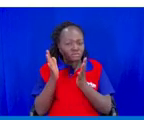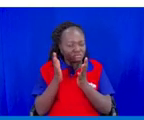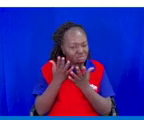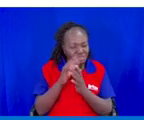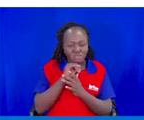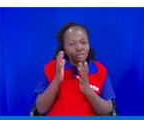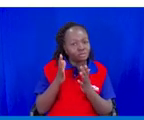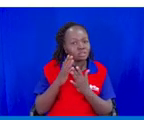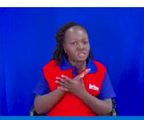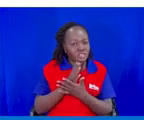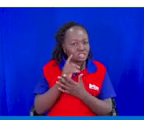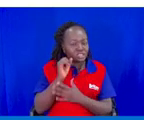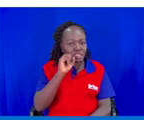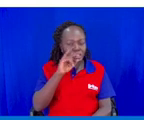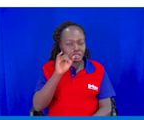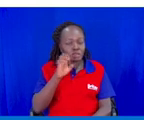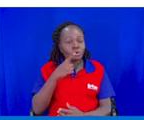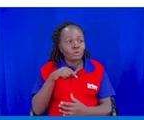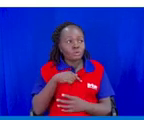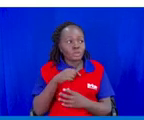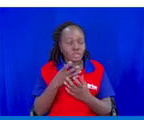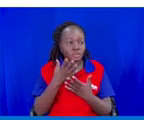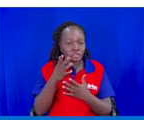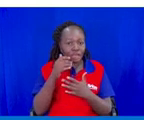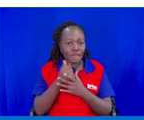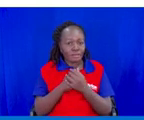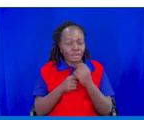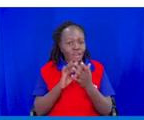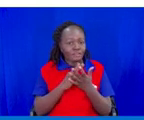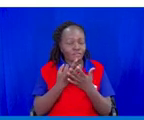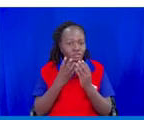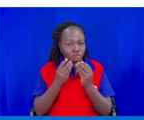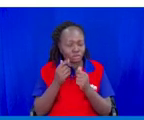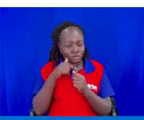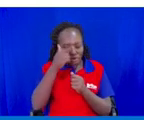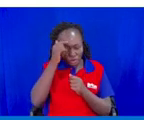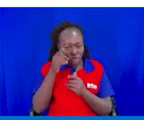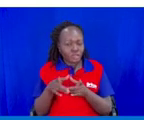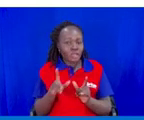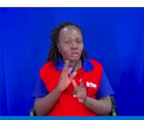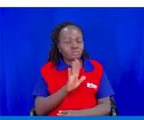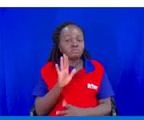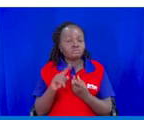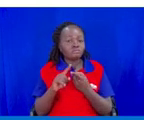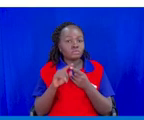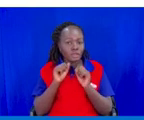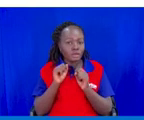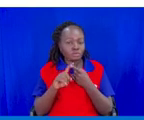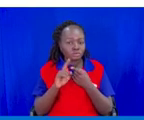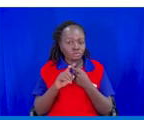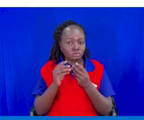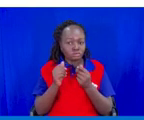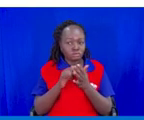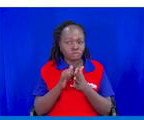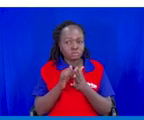typically present them this umbrella fund solution because this allows them to be able to benefit from economies of scale, particularly in as far as cost